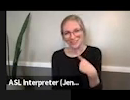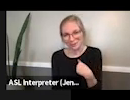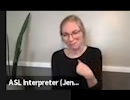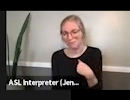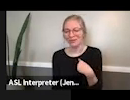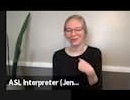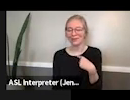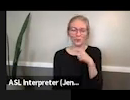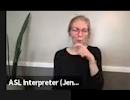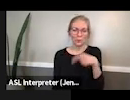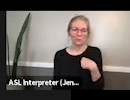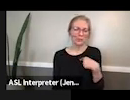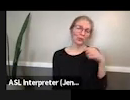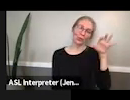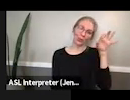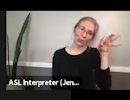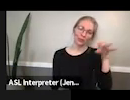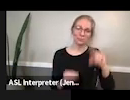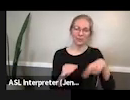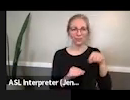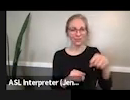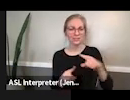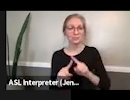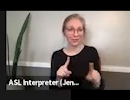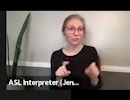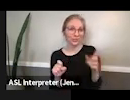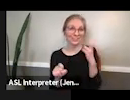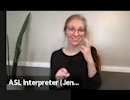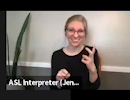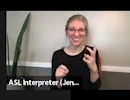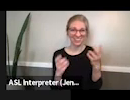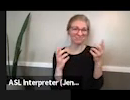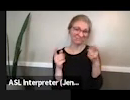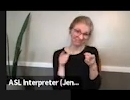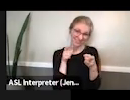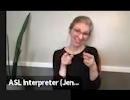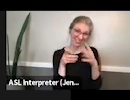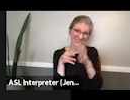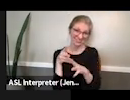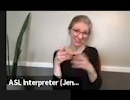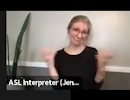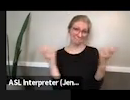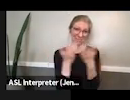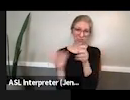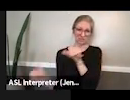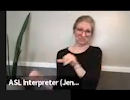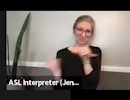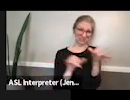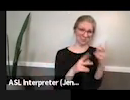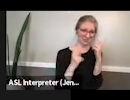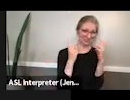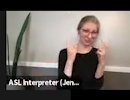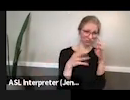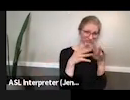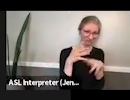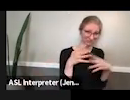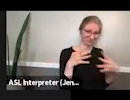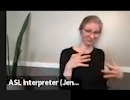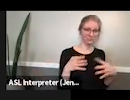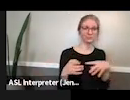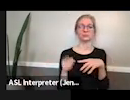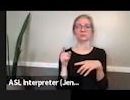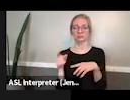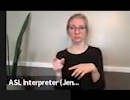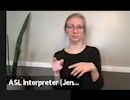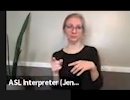you, but you start seeing, and this matches what we had with vision, right? That as kids begin to